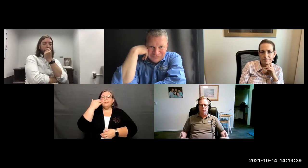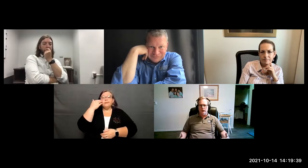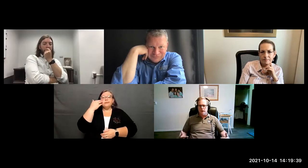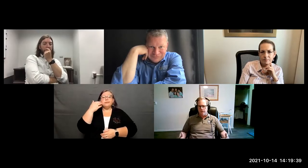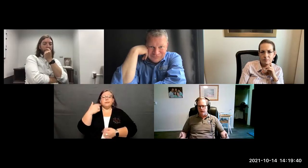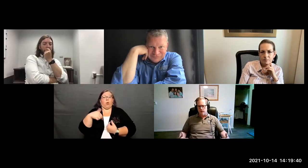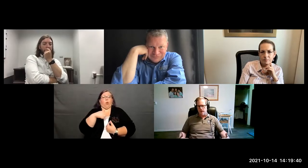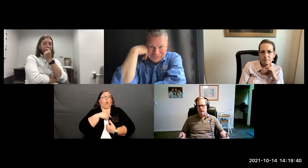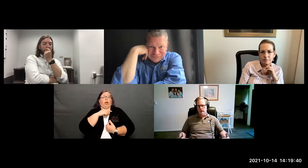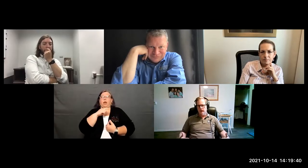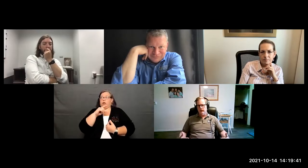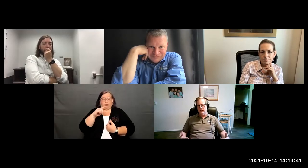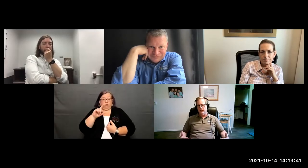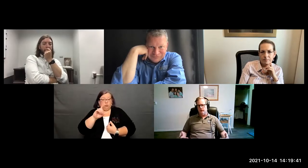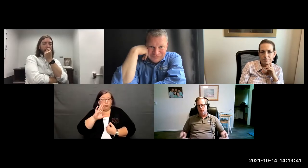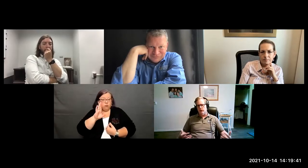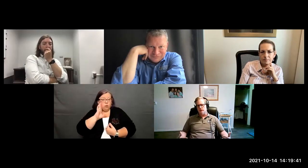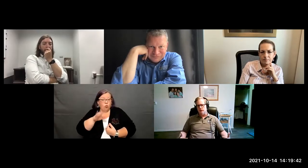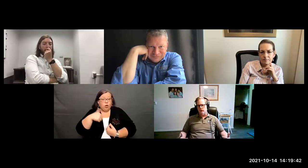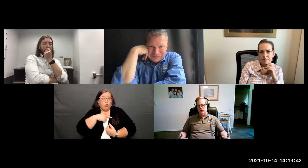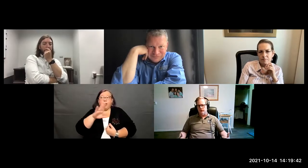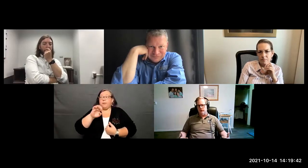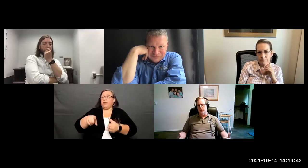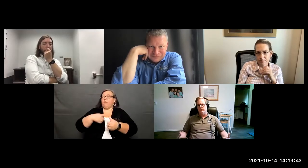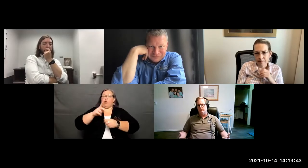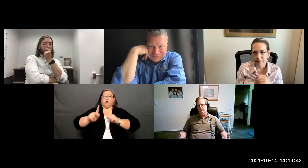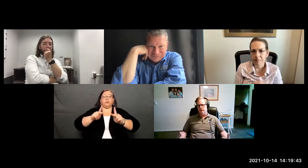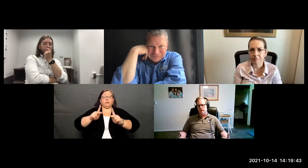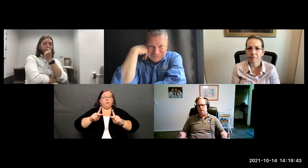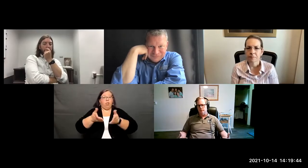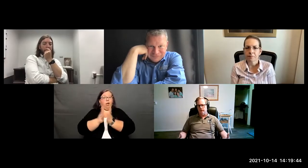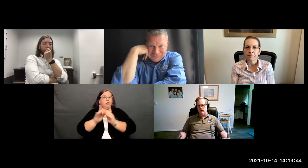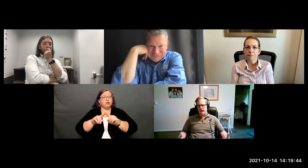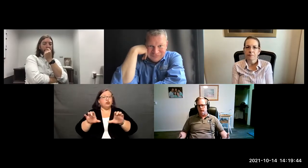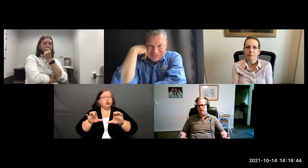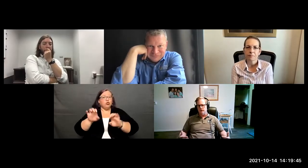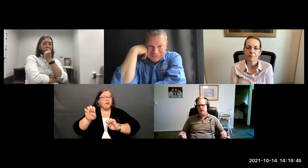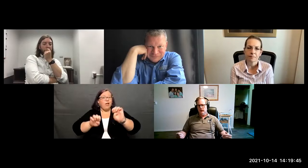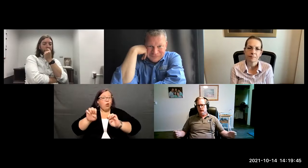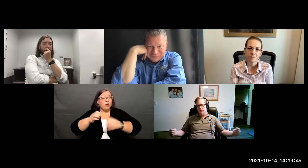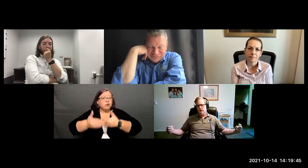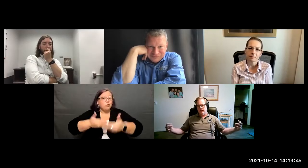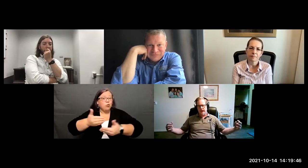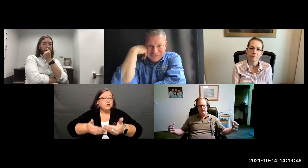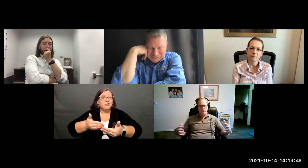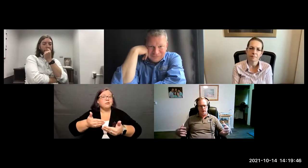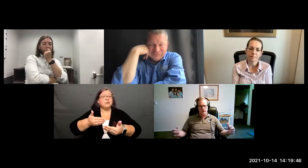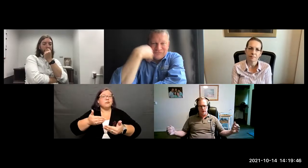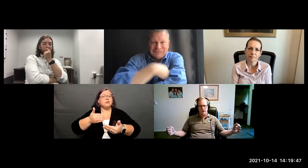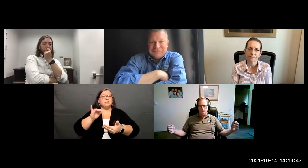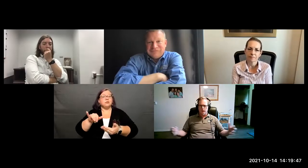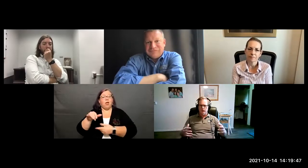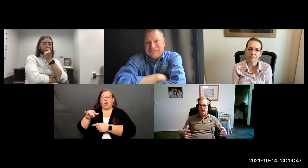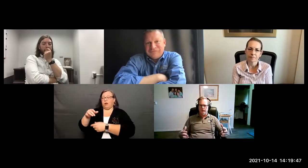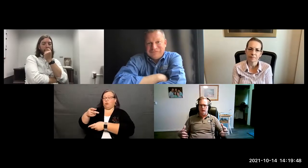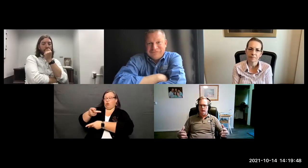the evaluation function that the repository is intended to provide, which is, can the